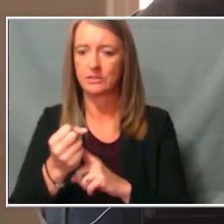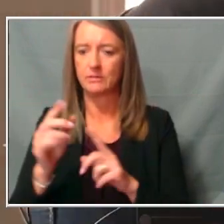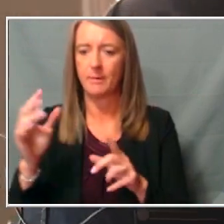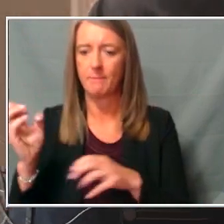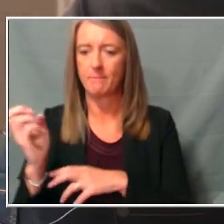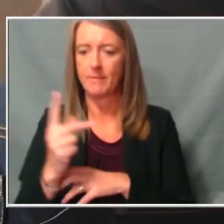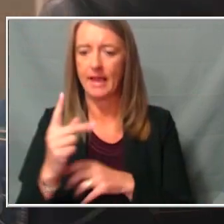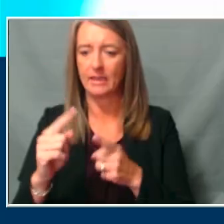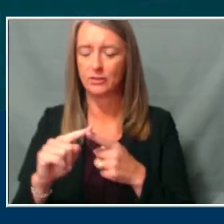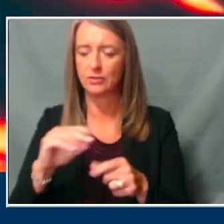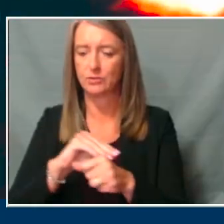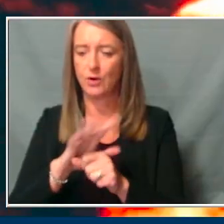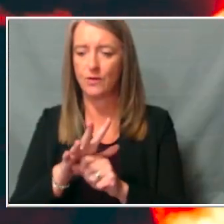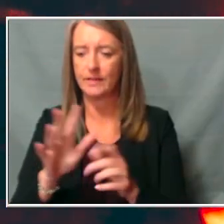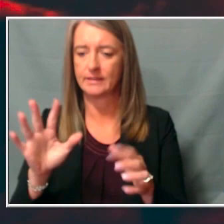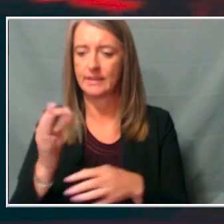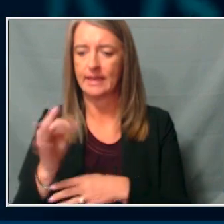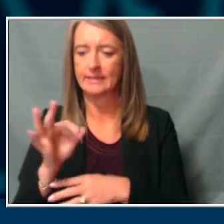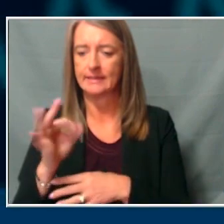to COVID-19.